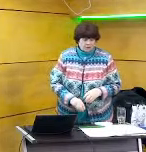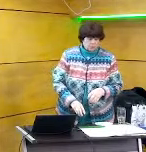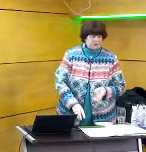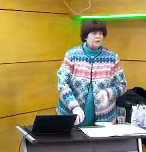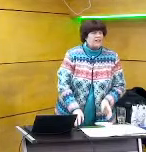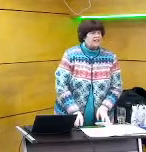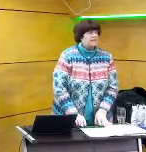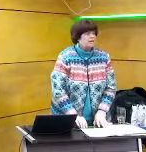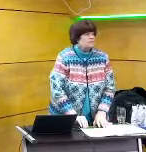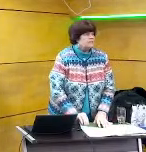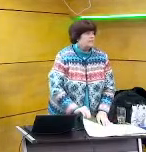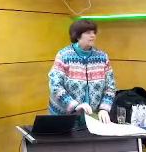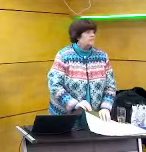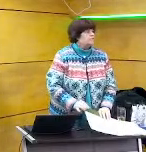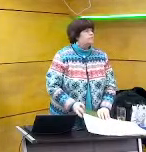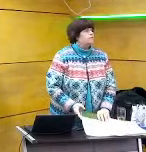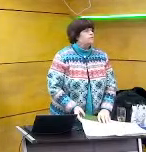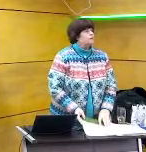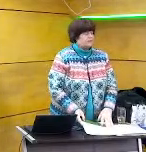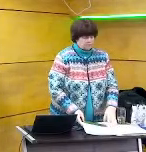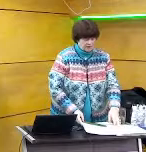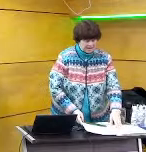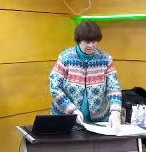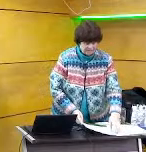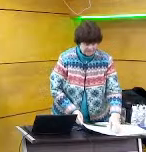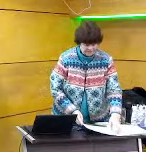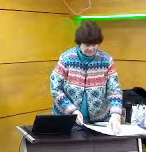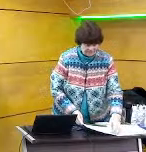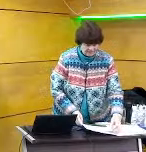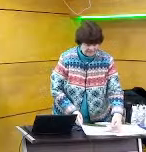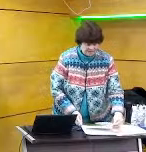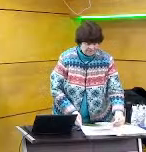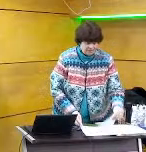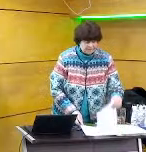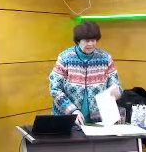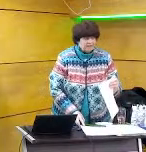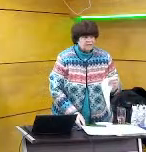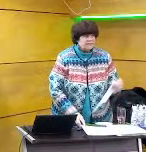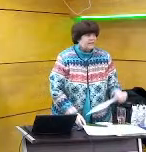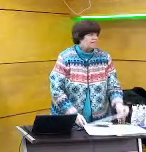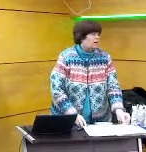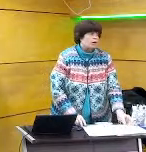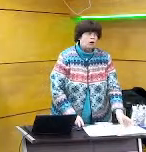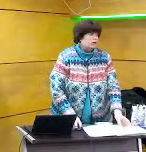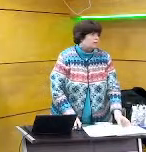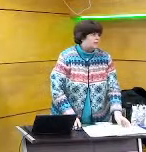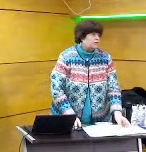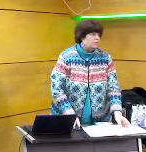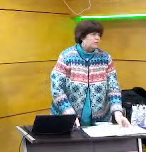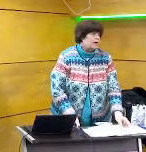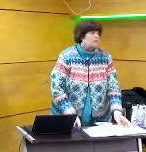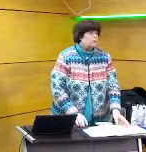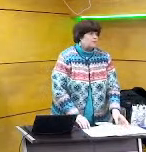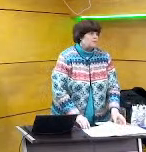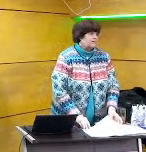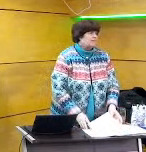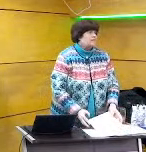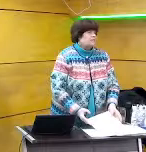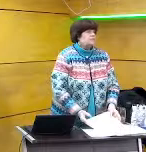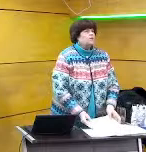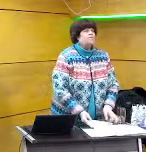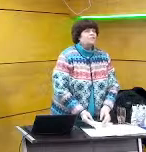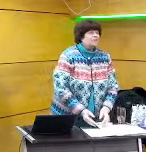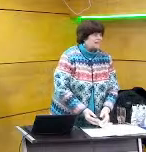So, with your handouts, this is the first one that you have. These, as I said, are all available on the